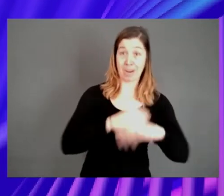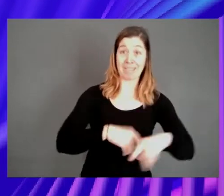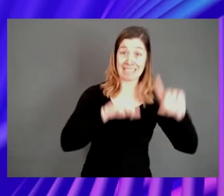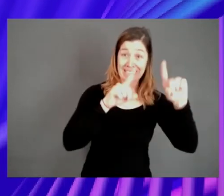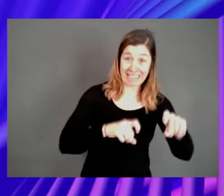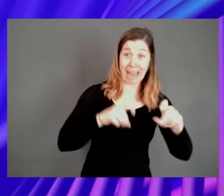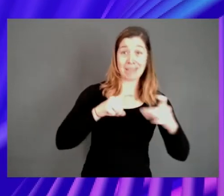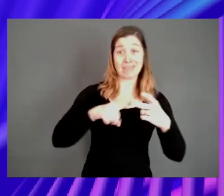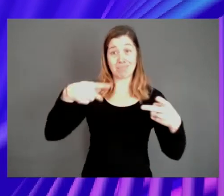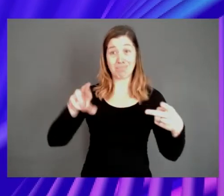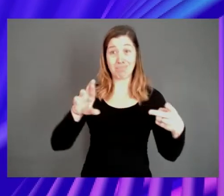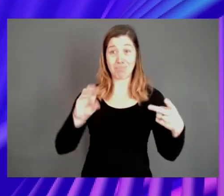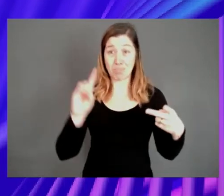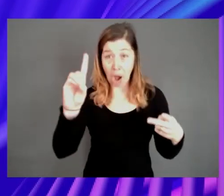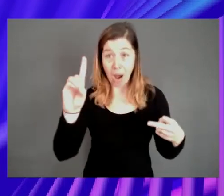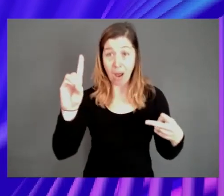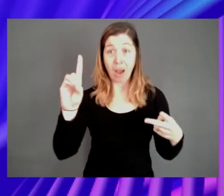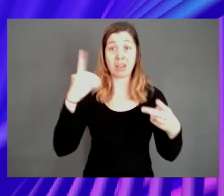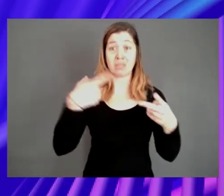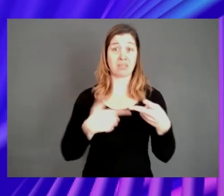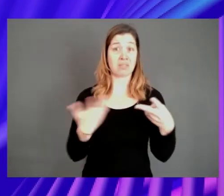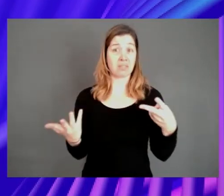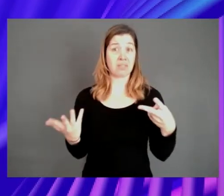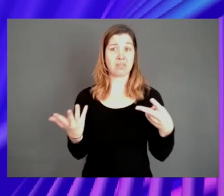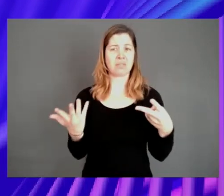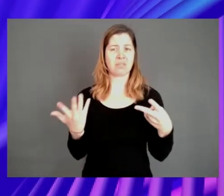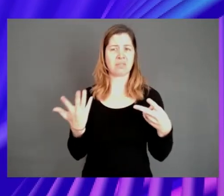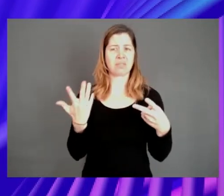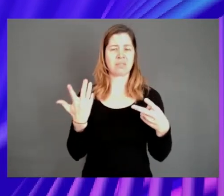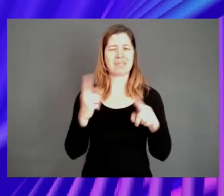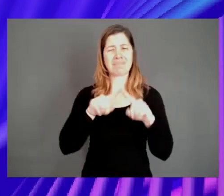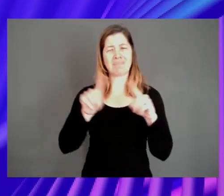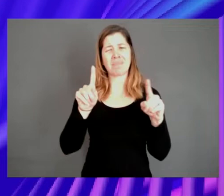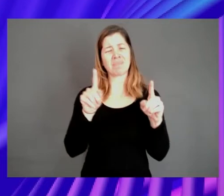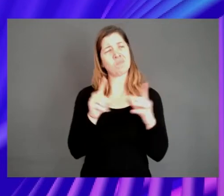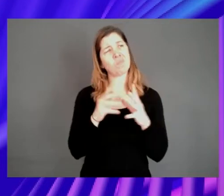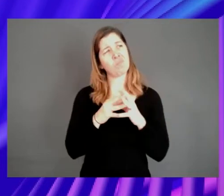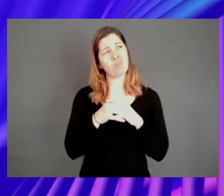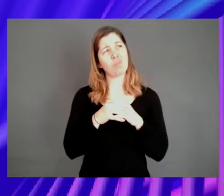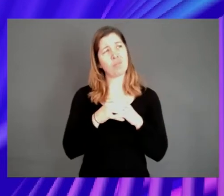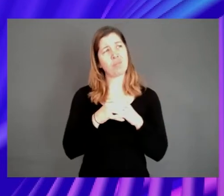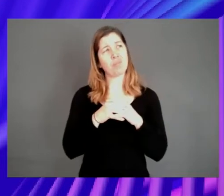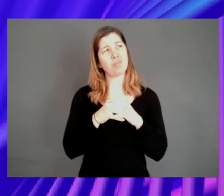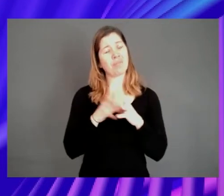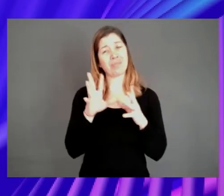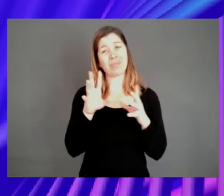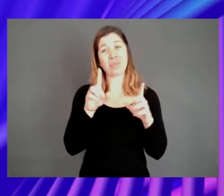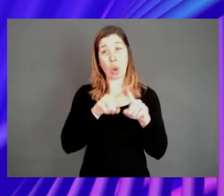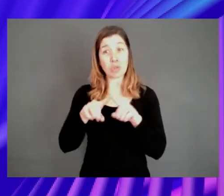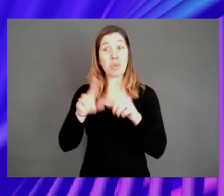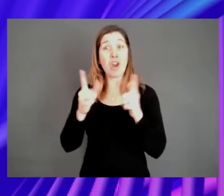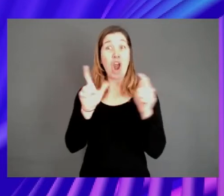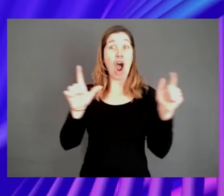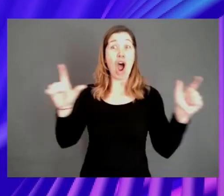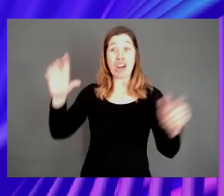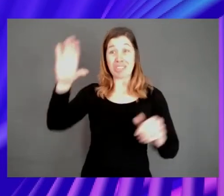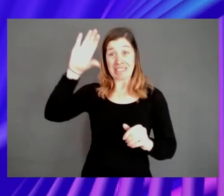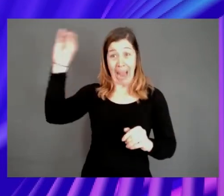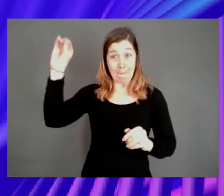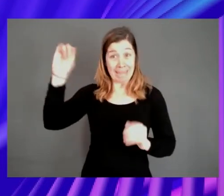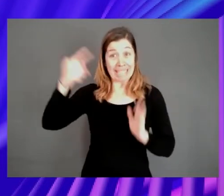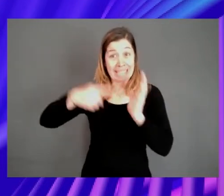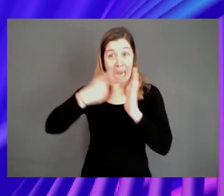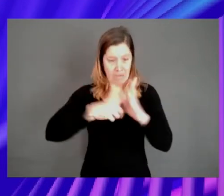But also, there are barriers, especially at very large companies, between teams sometimes,